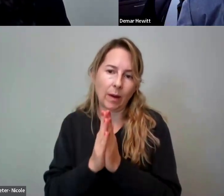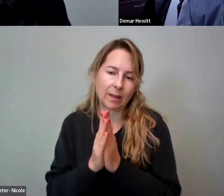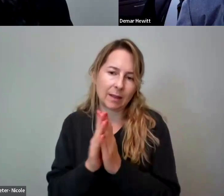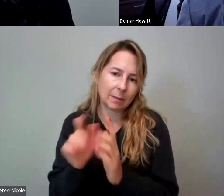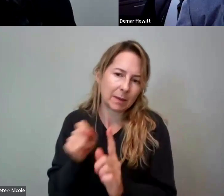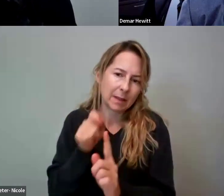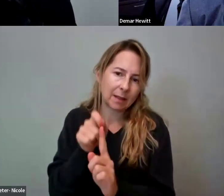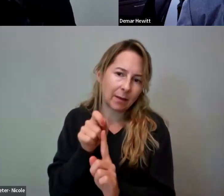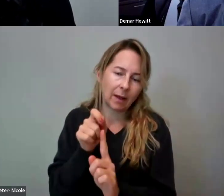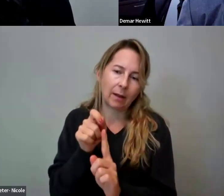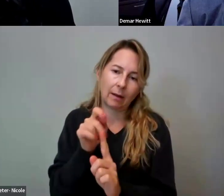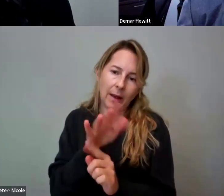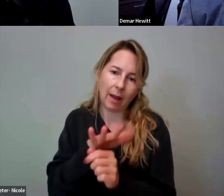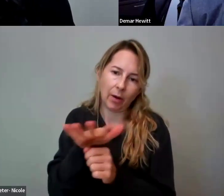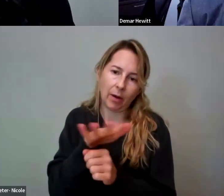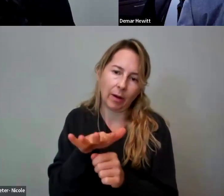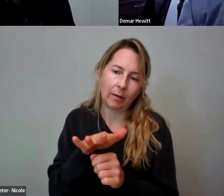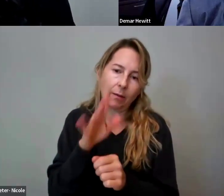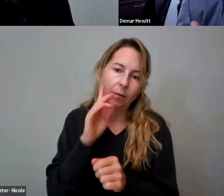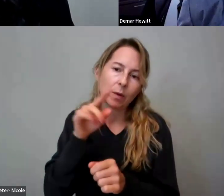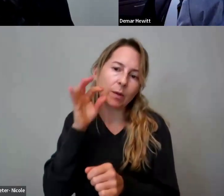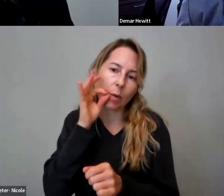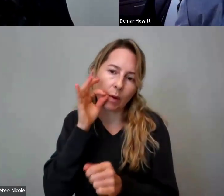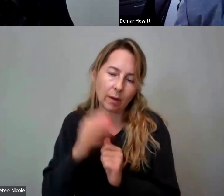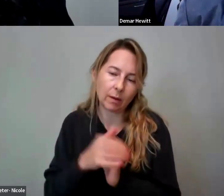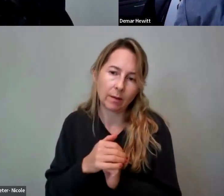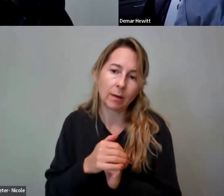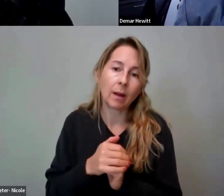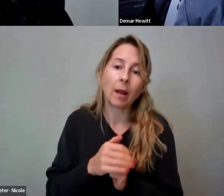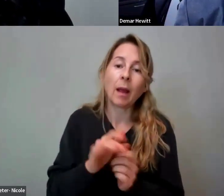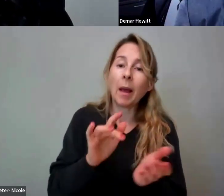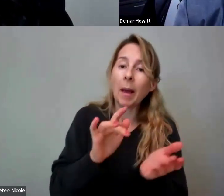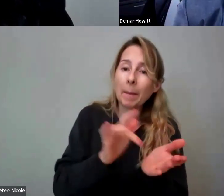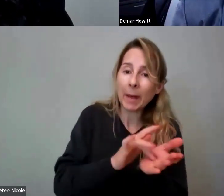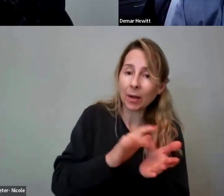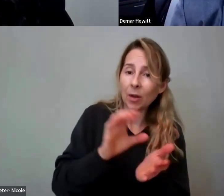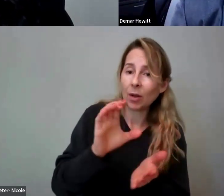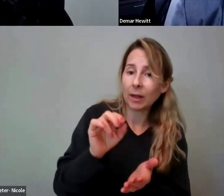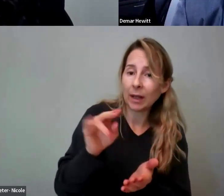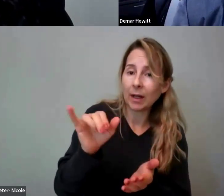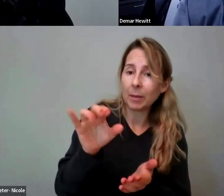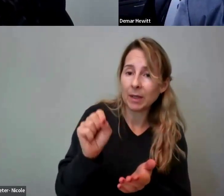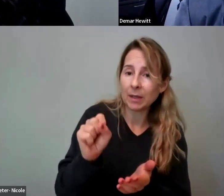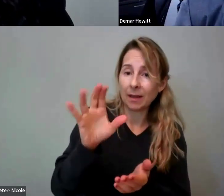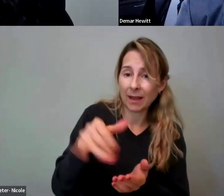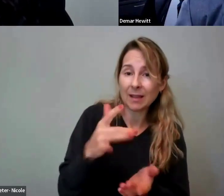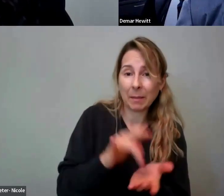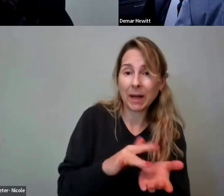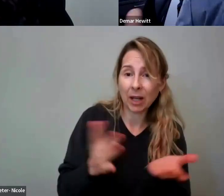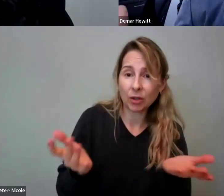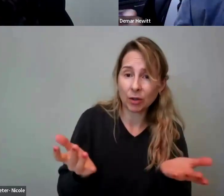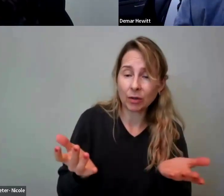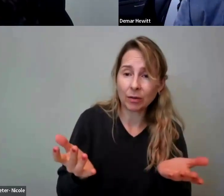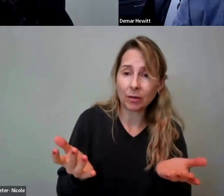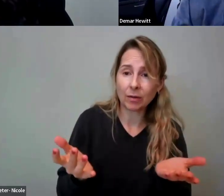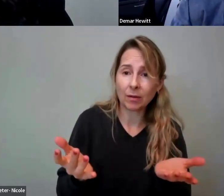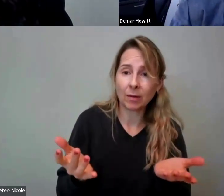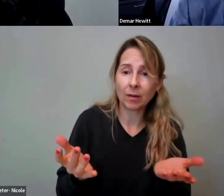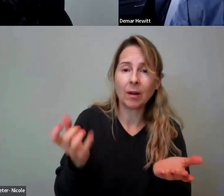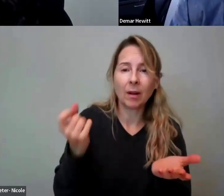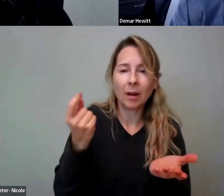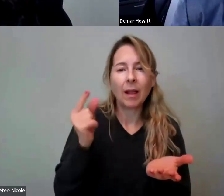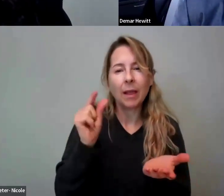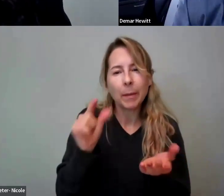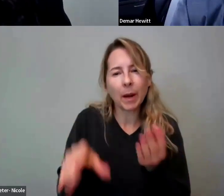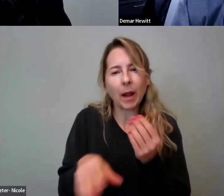So medical cannabis is medicine, like anything else, but with just that additional fire risk